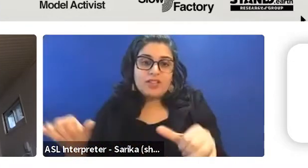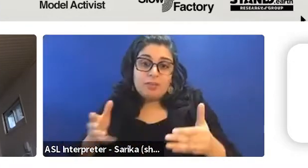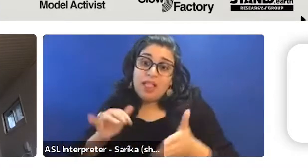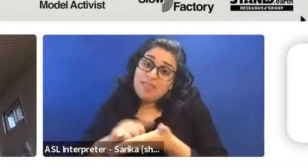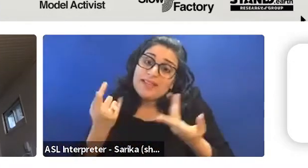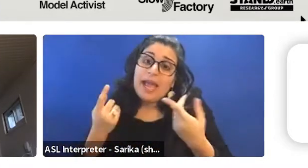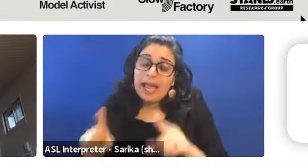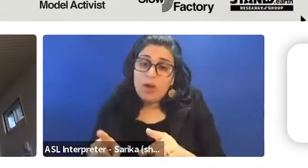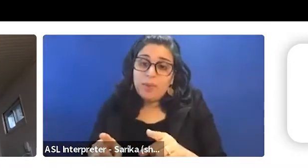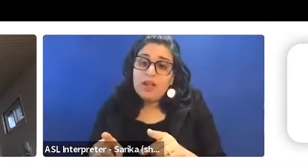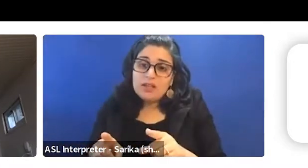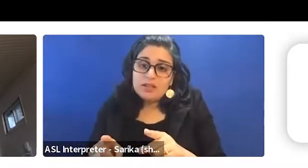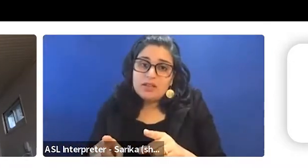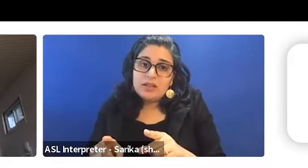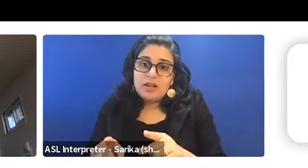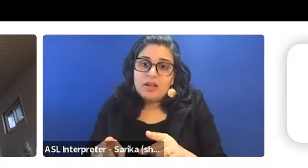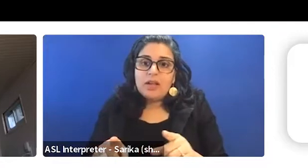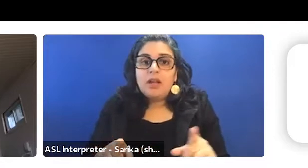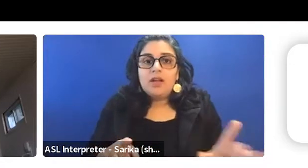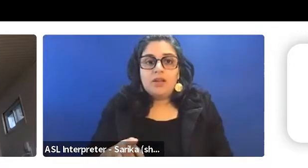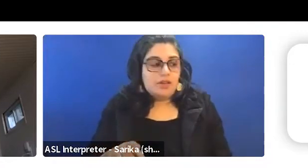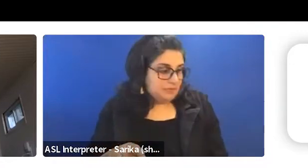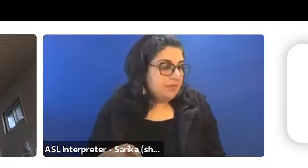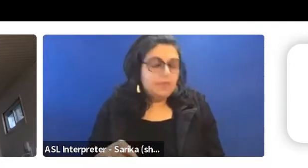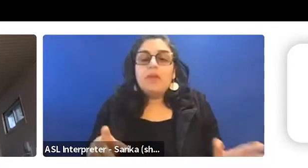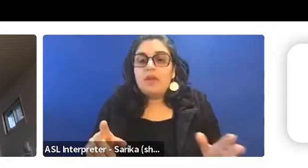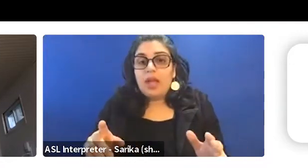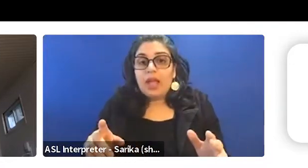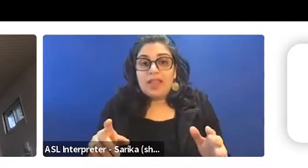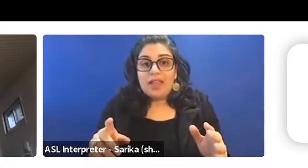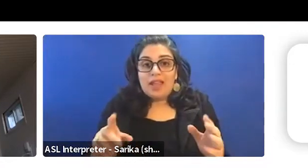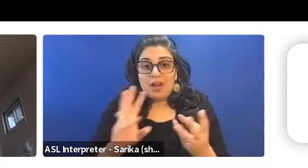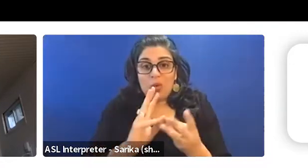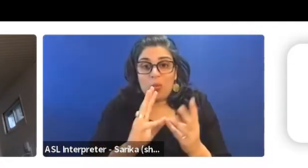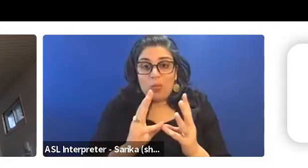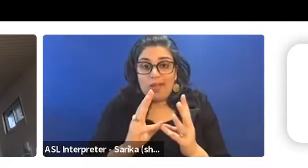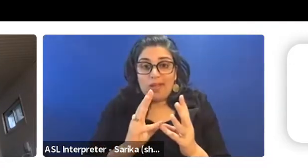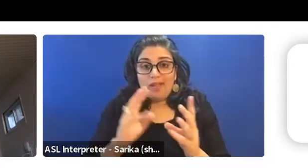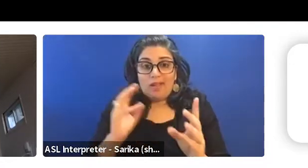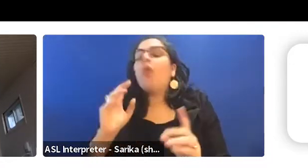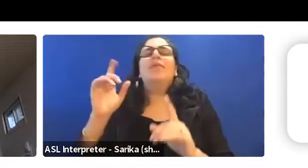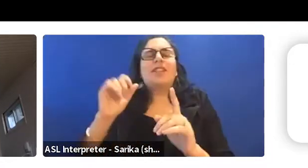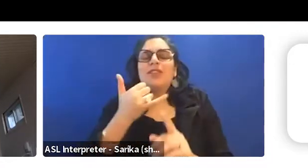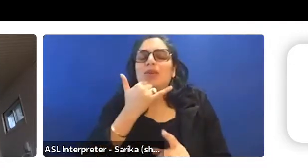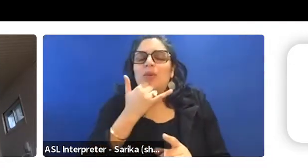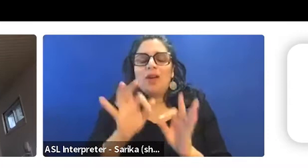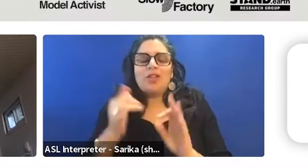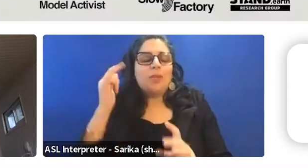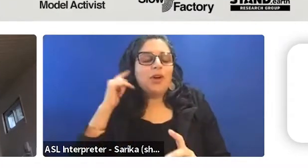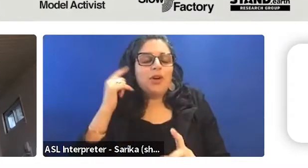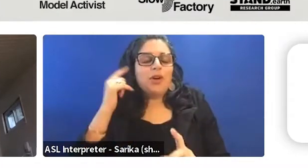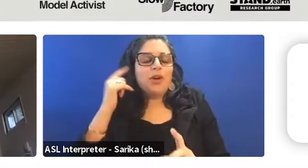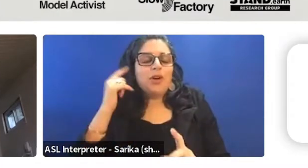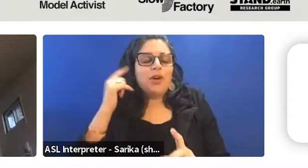support it happening. And leather itself is a big part of this, because while people might